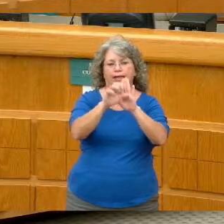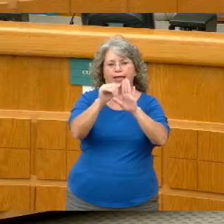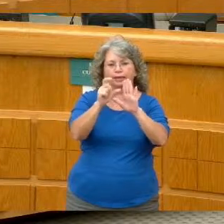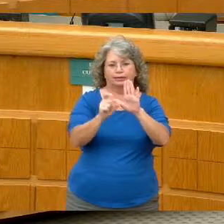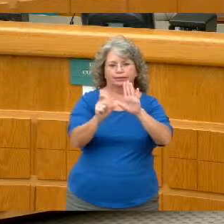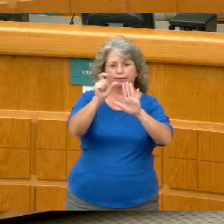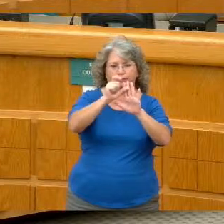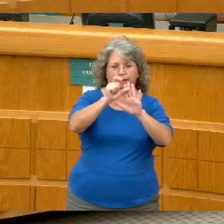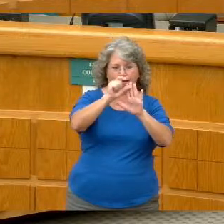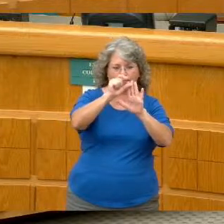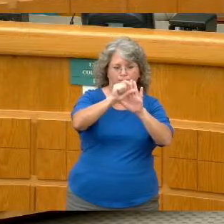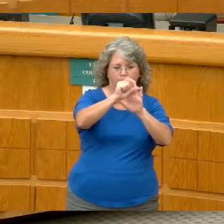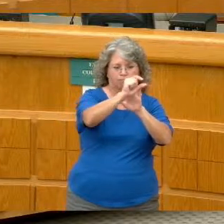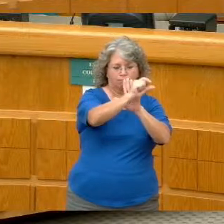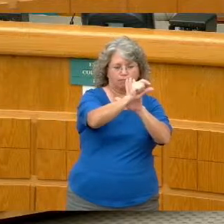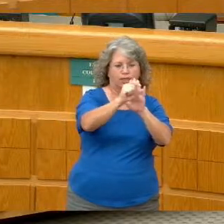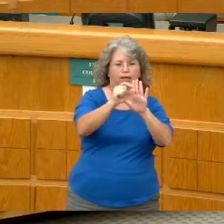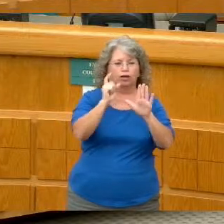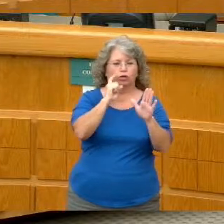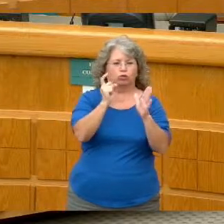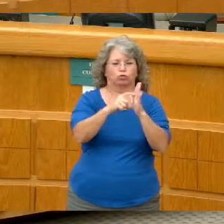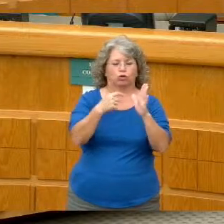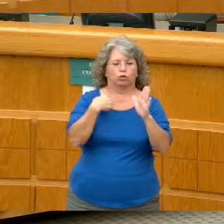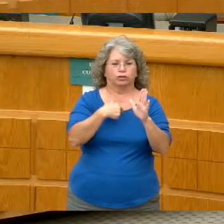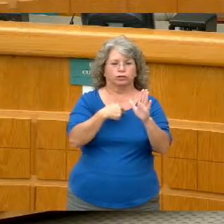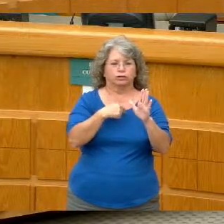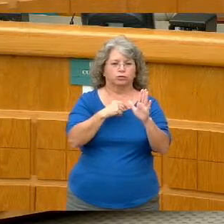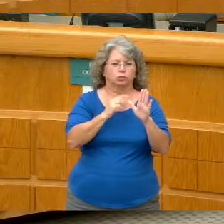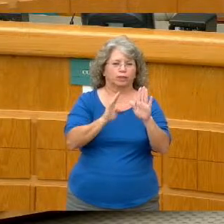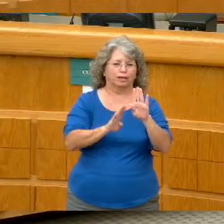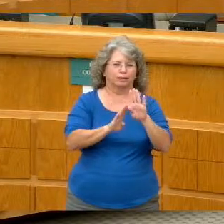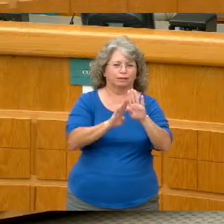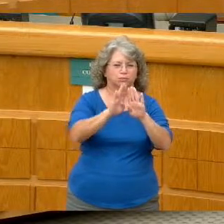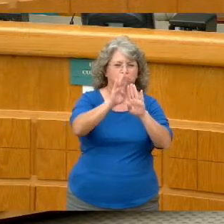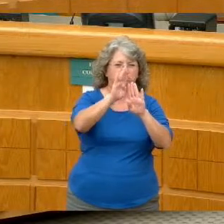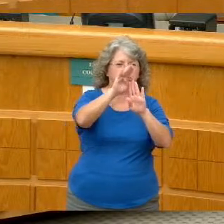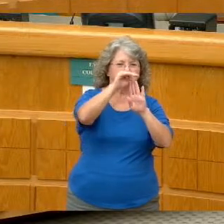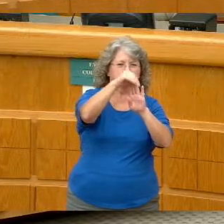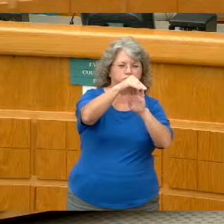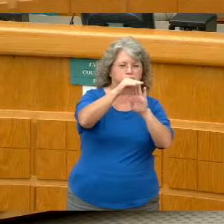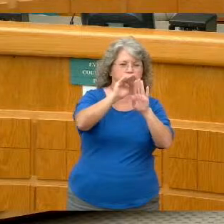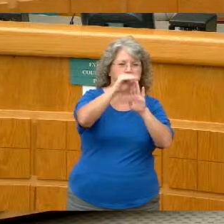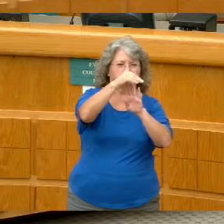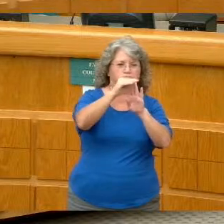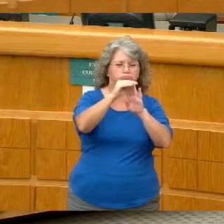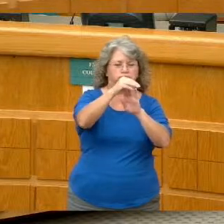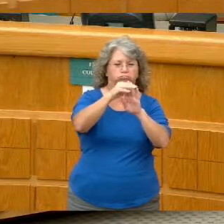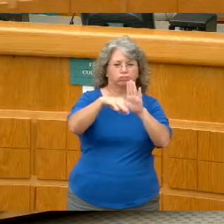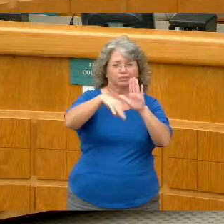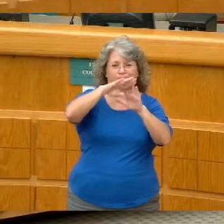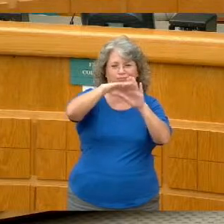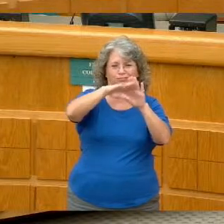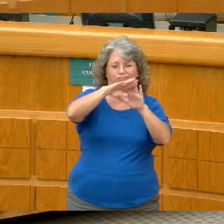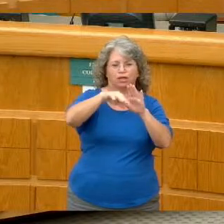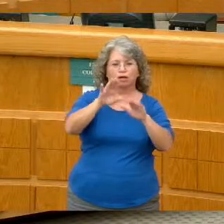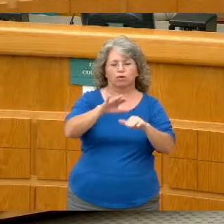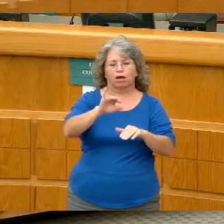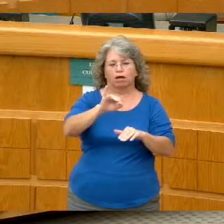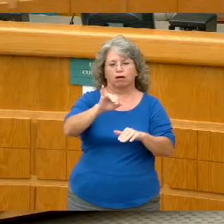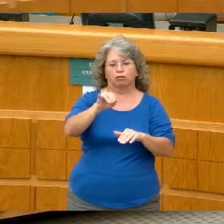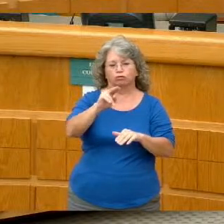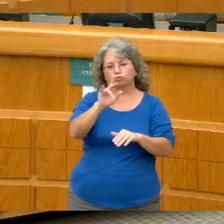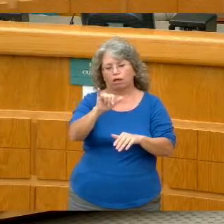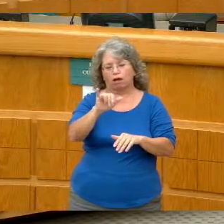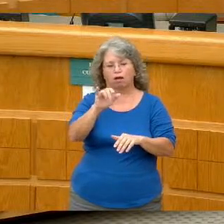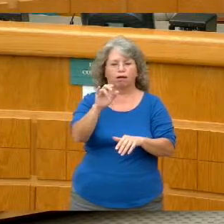top. And you see the bell curve, and you see that we peaked probably around July 12th, 13th, 14th, somewhere